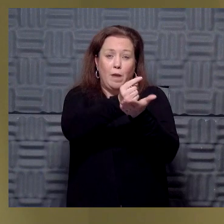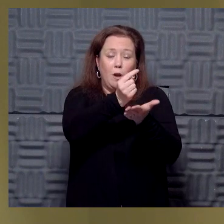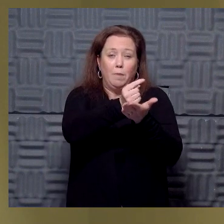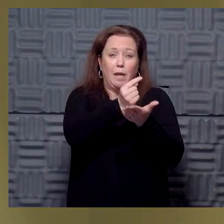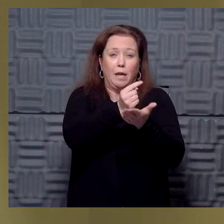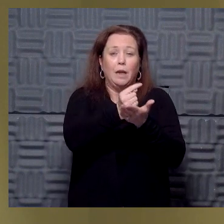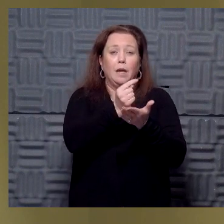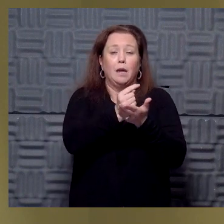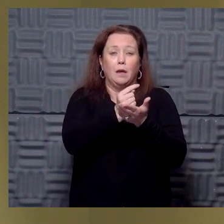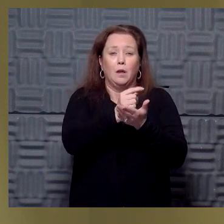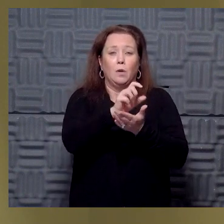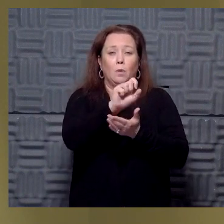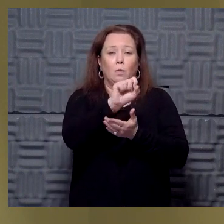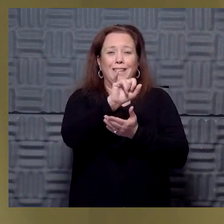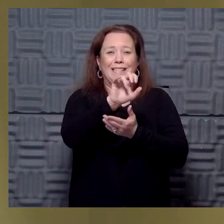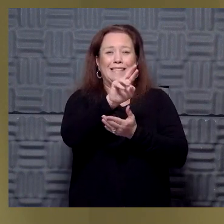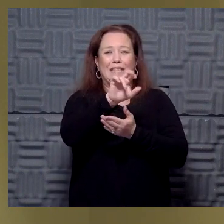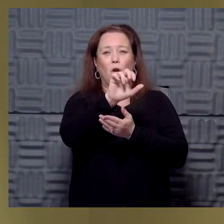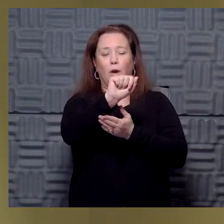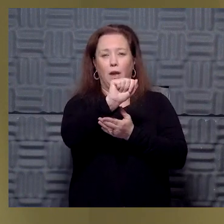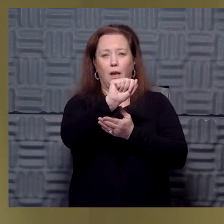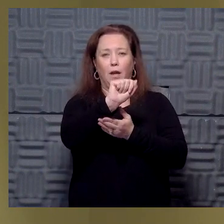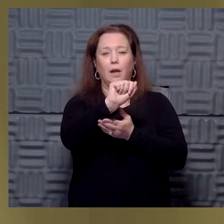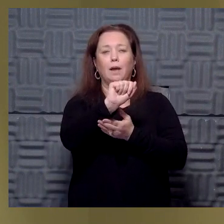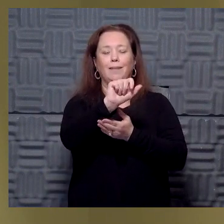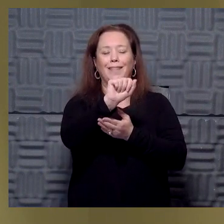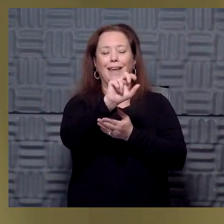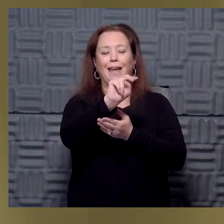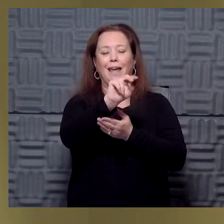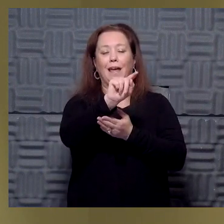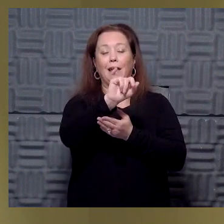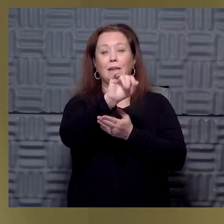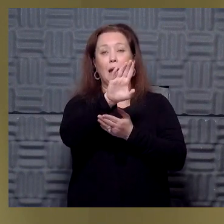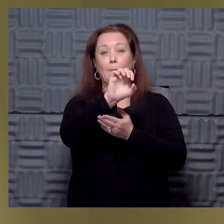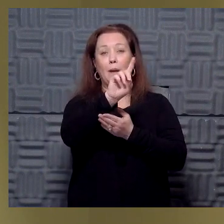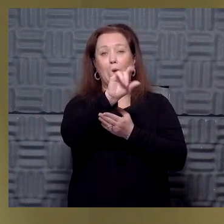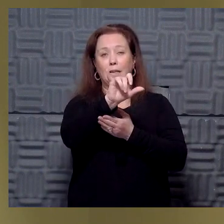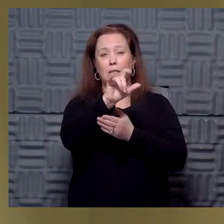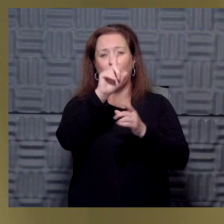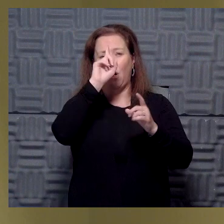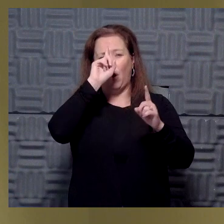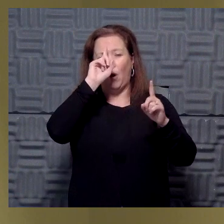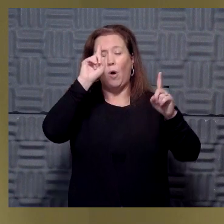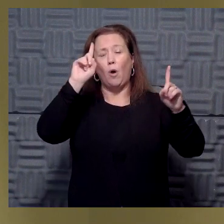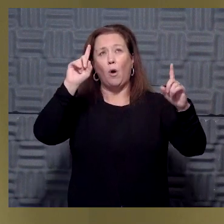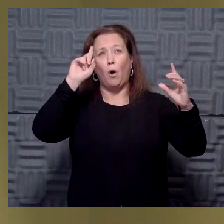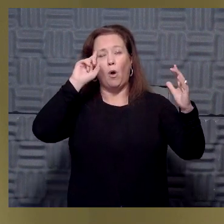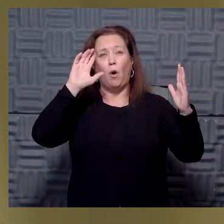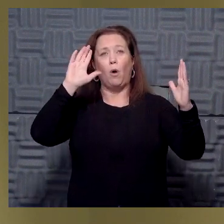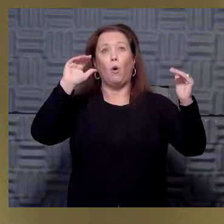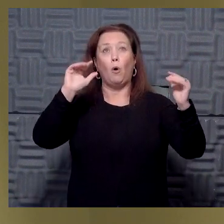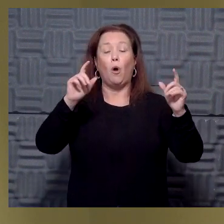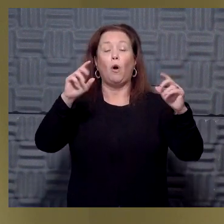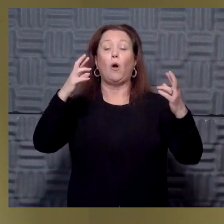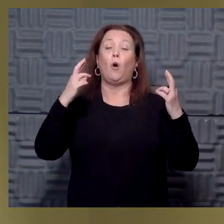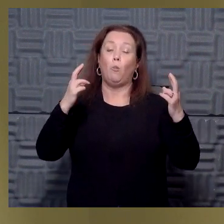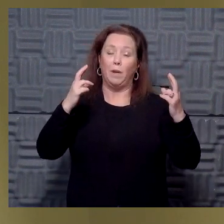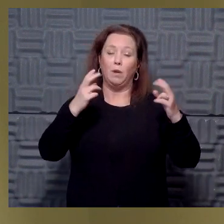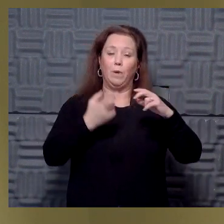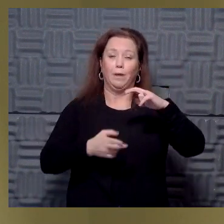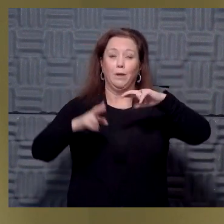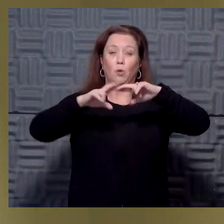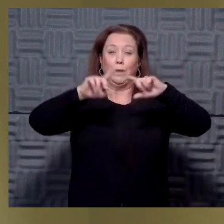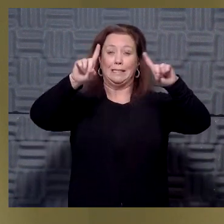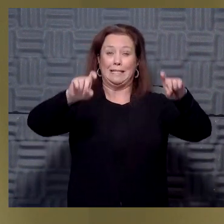the convalescent serum, the monoclonal antibodies. Hoping we can get testing ramped up to really get a good idea of how many